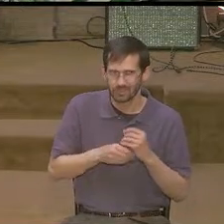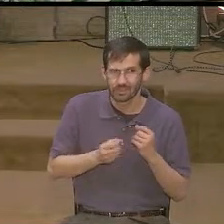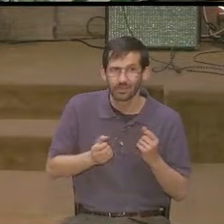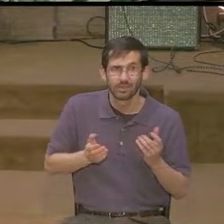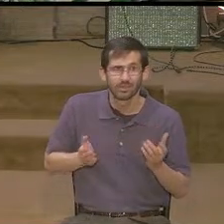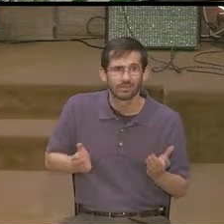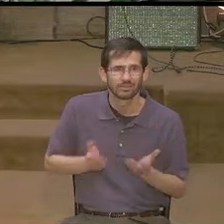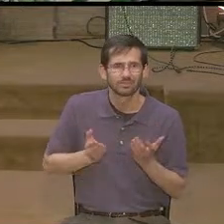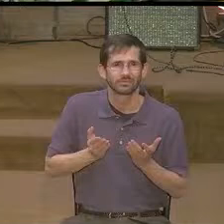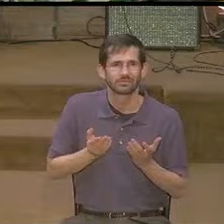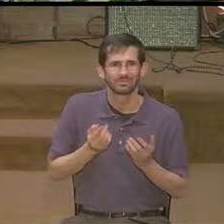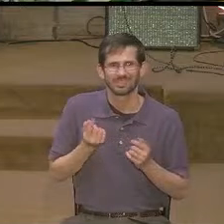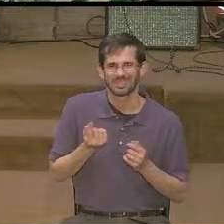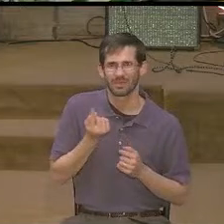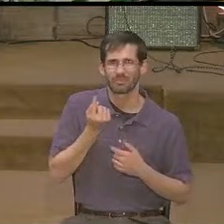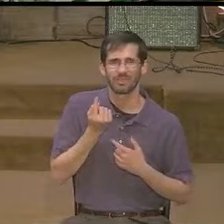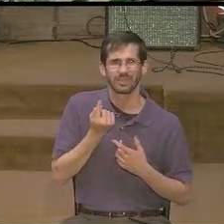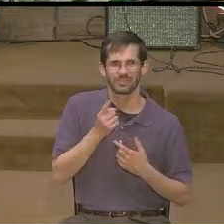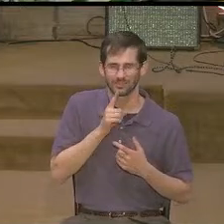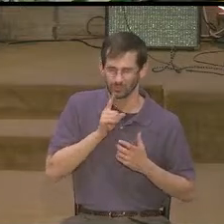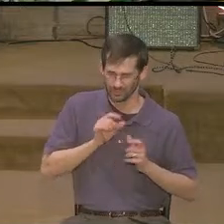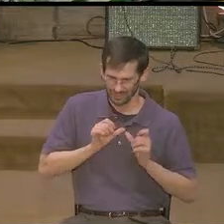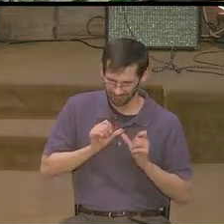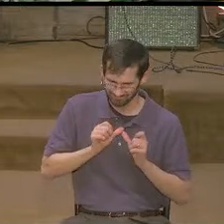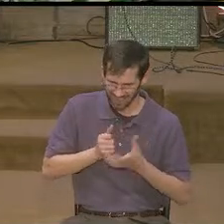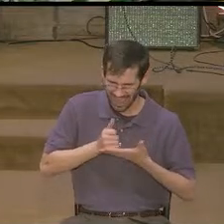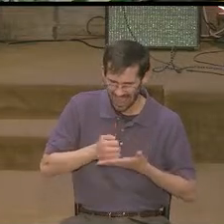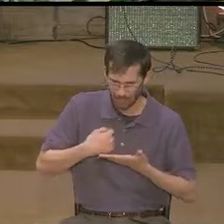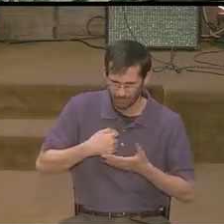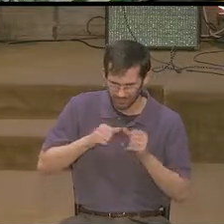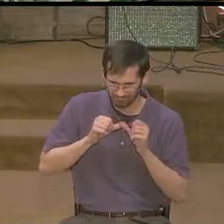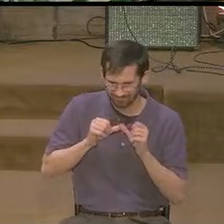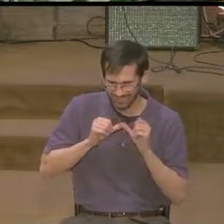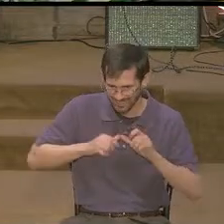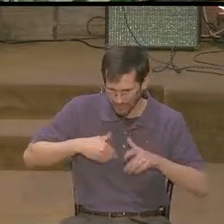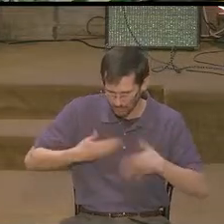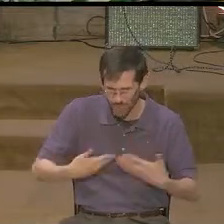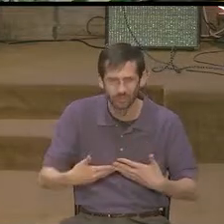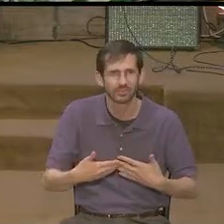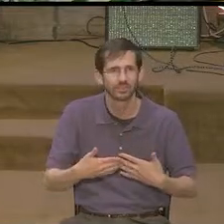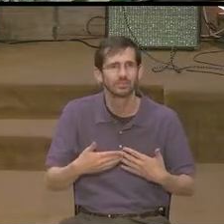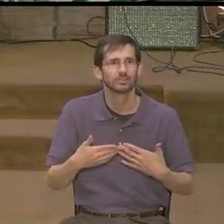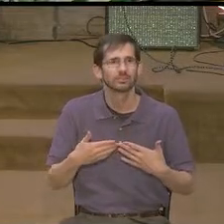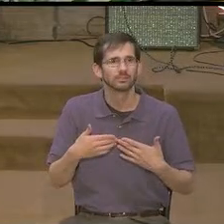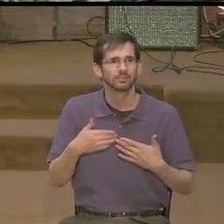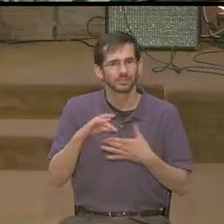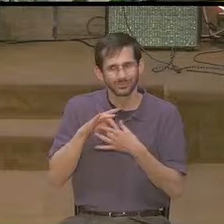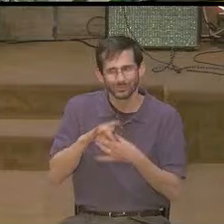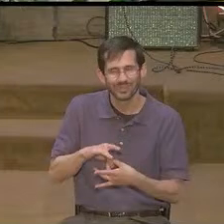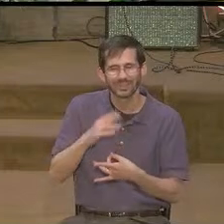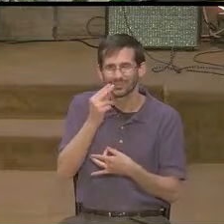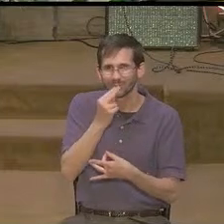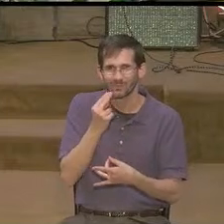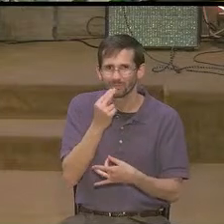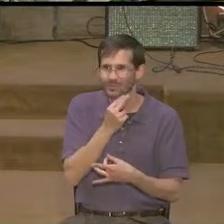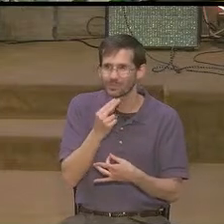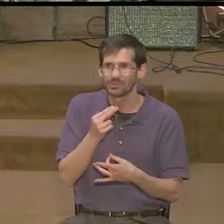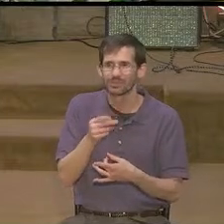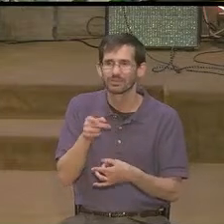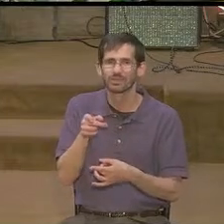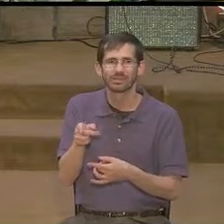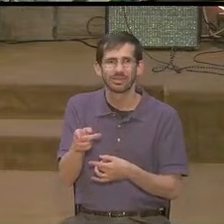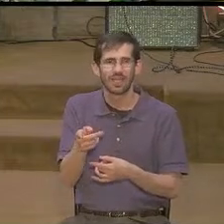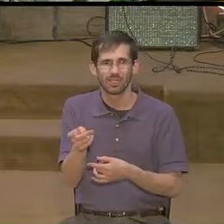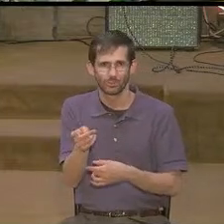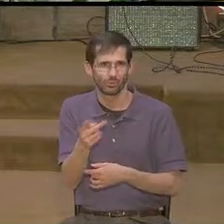that extra little something to push us forward. It's in the communion element. He was known to them